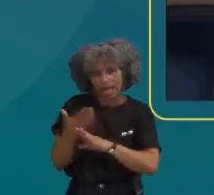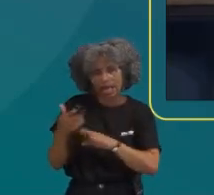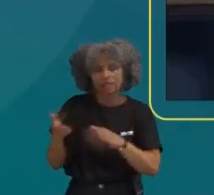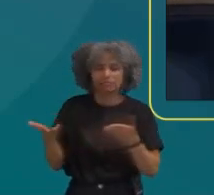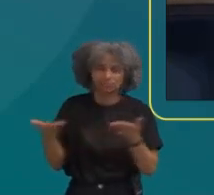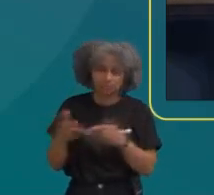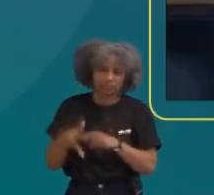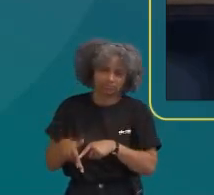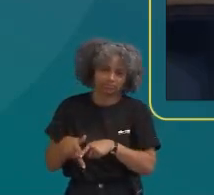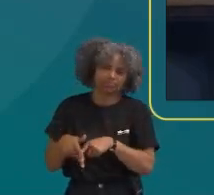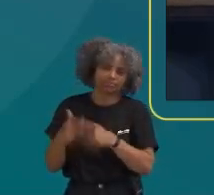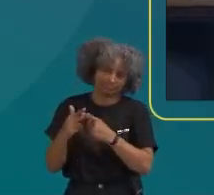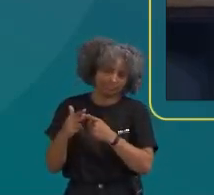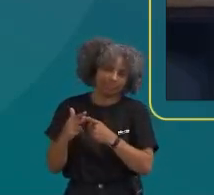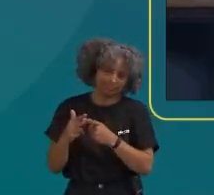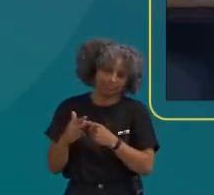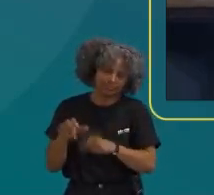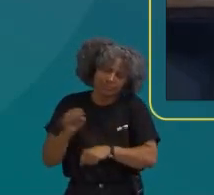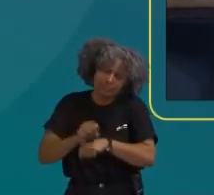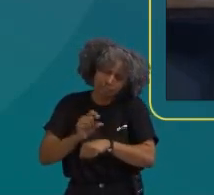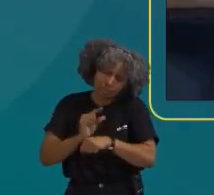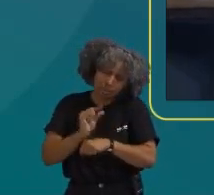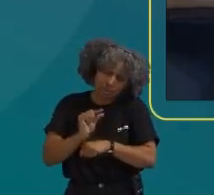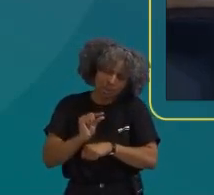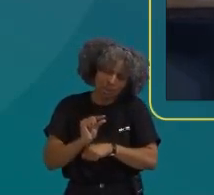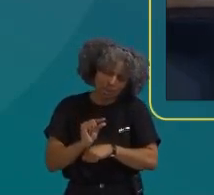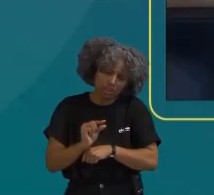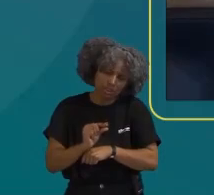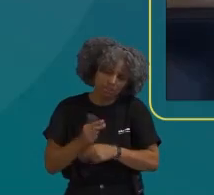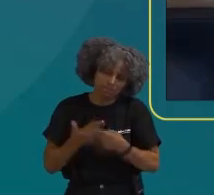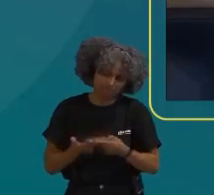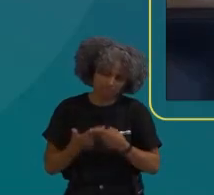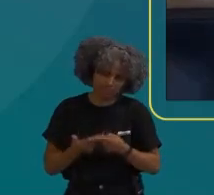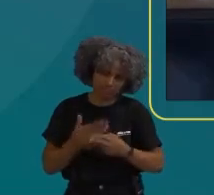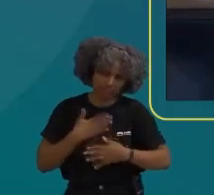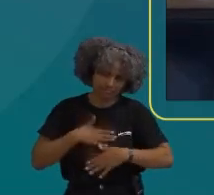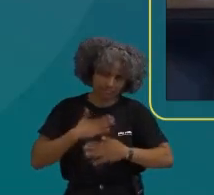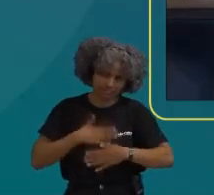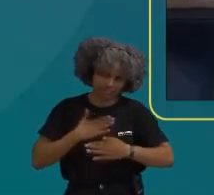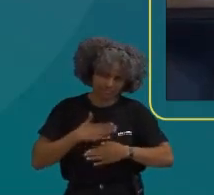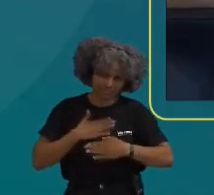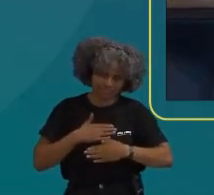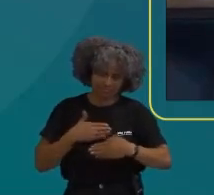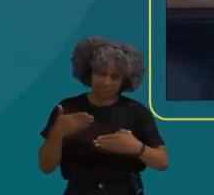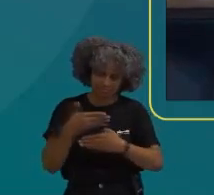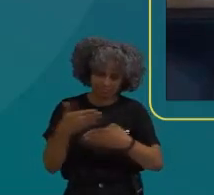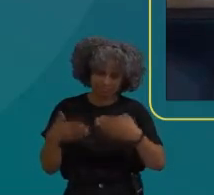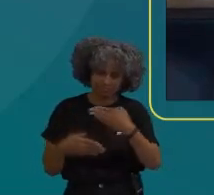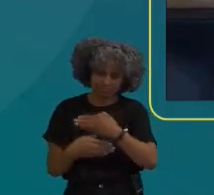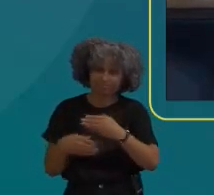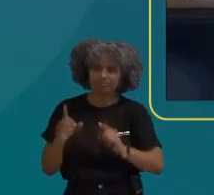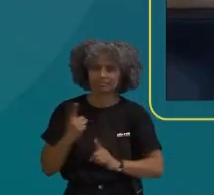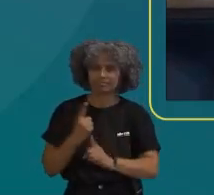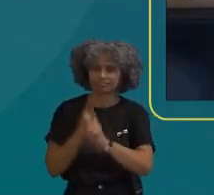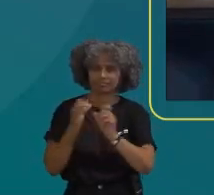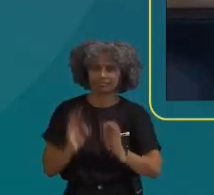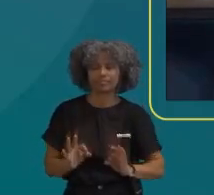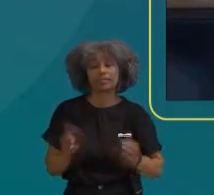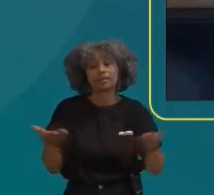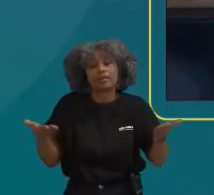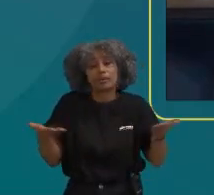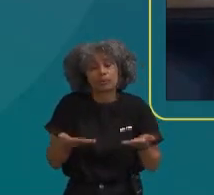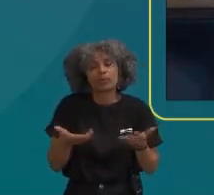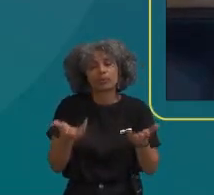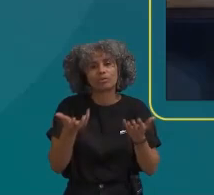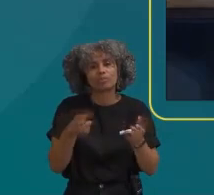give them a little bit of time to find the right presentation. In the meantime, if I can ask the panel that I've just